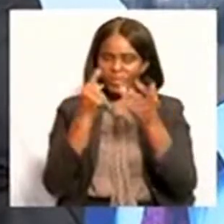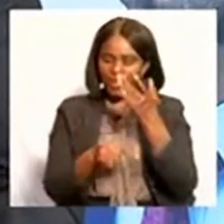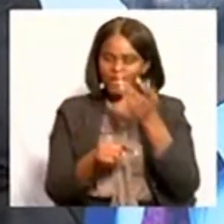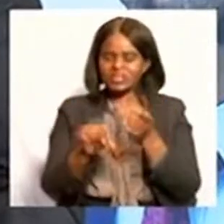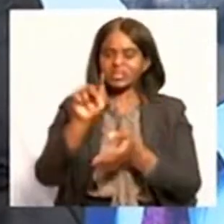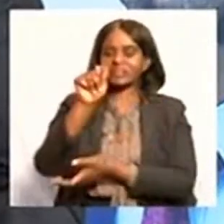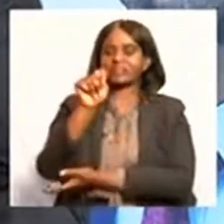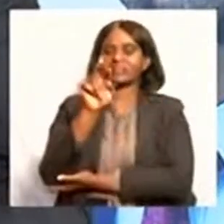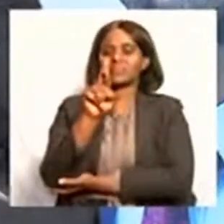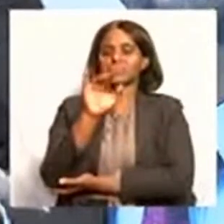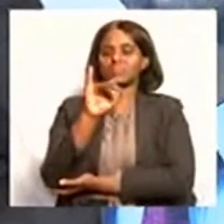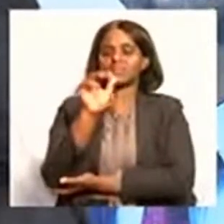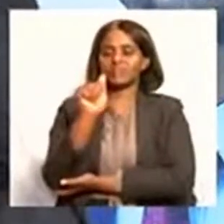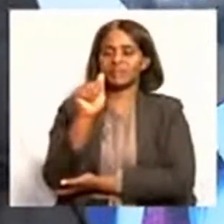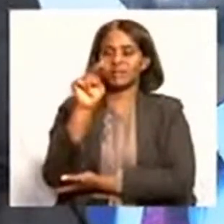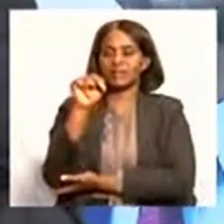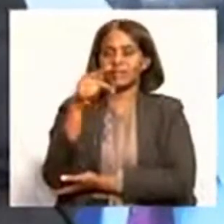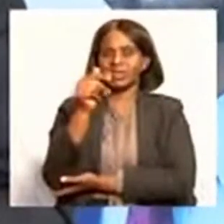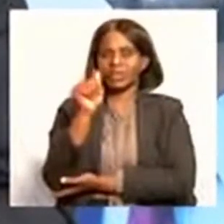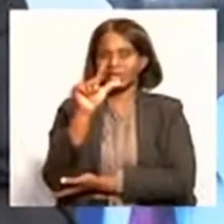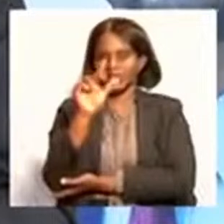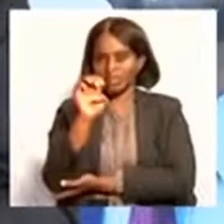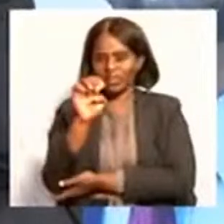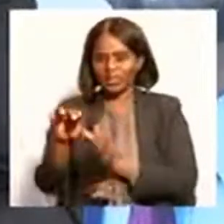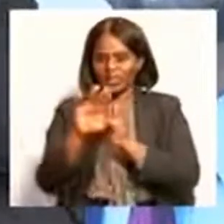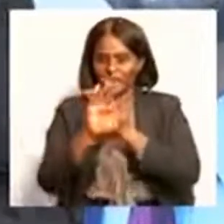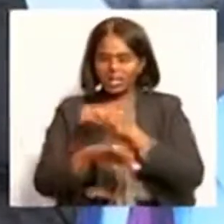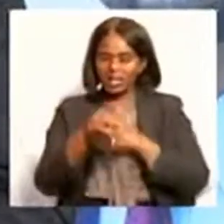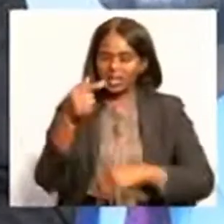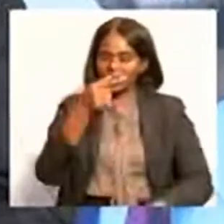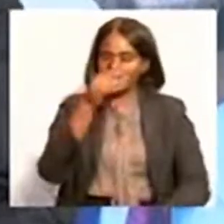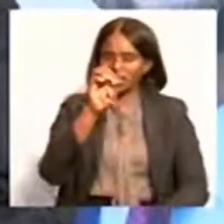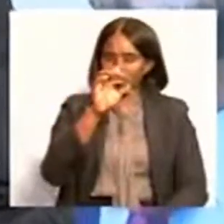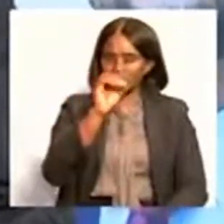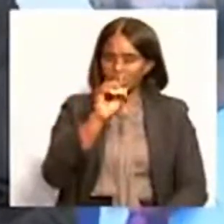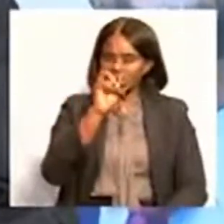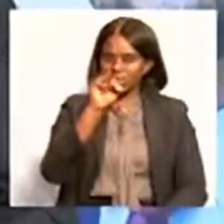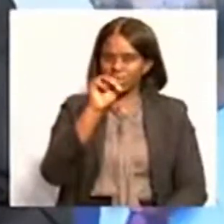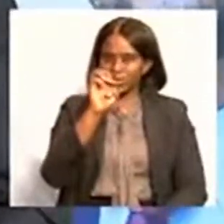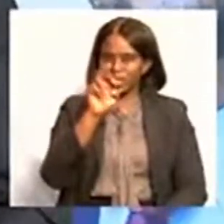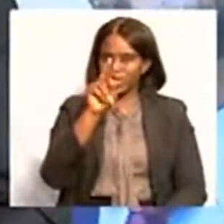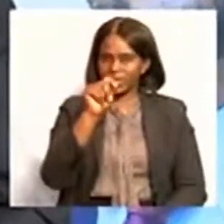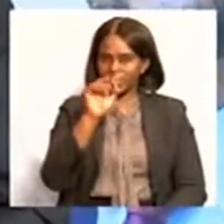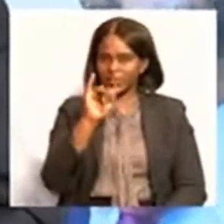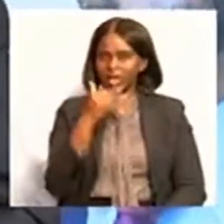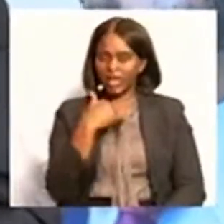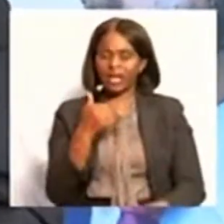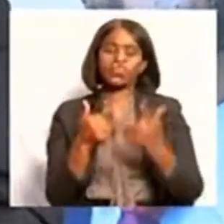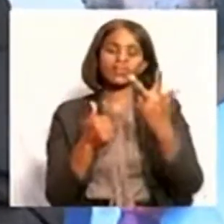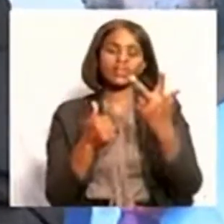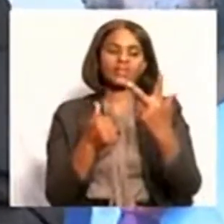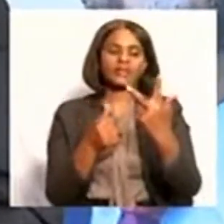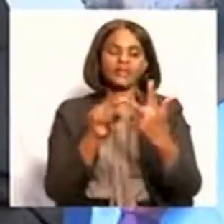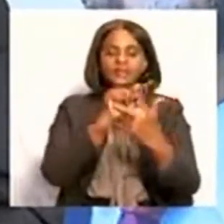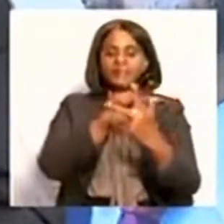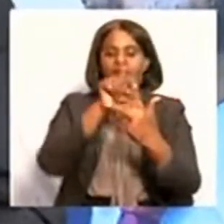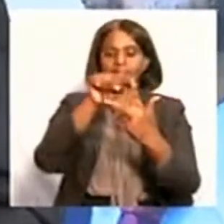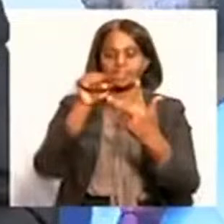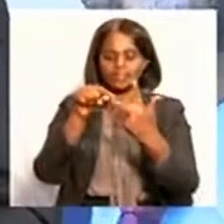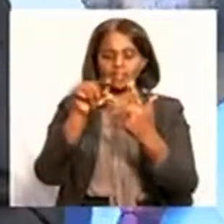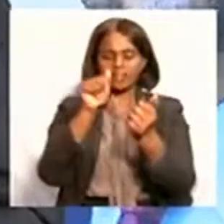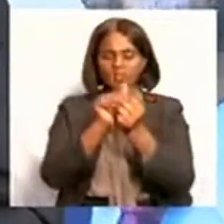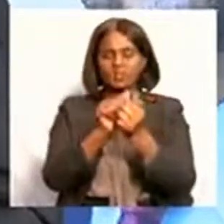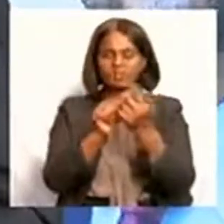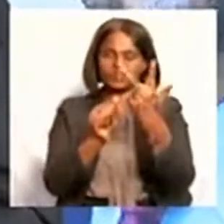The triangle, yes. Which is a shape under geometry. So a triangle has 3 sides and 3